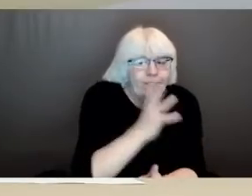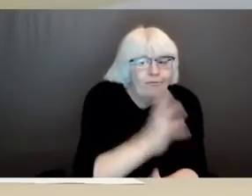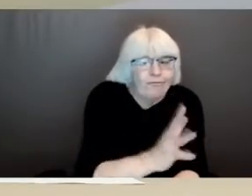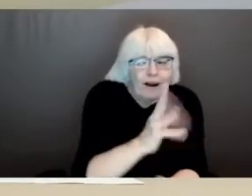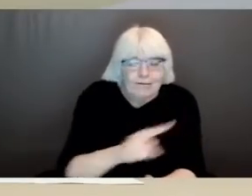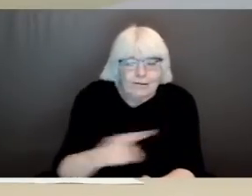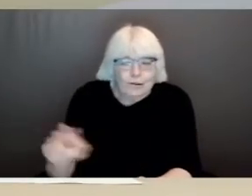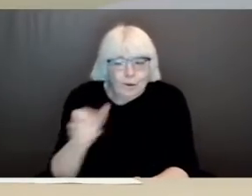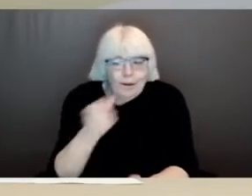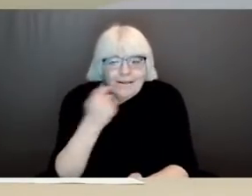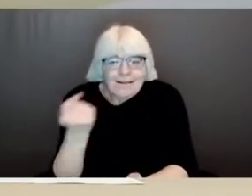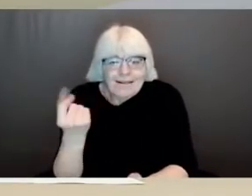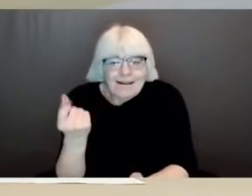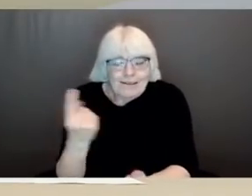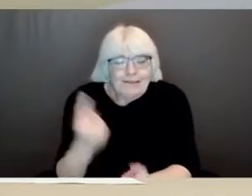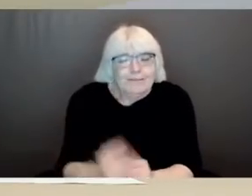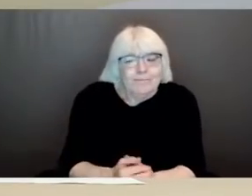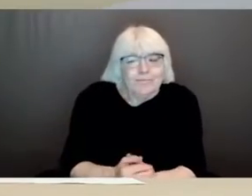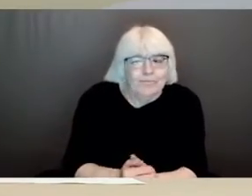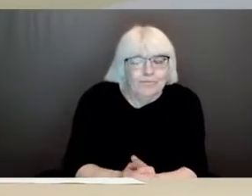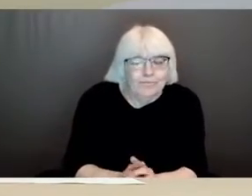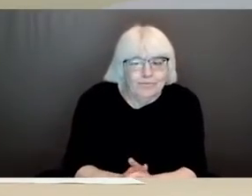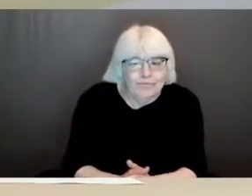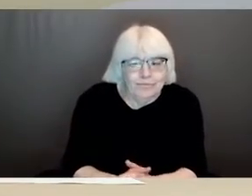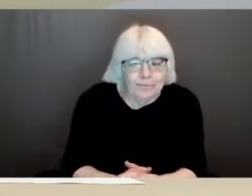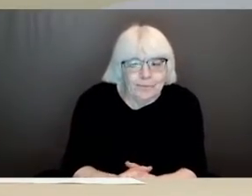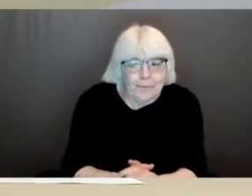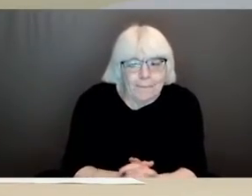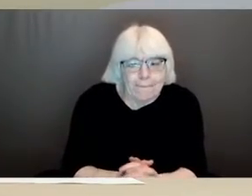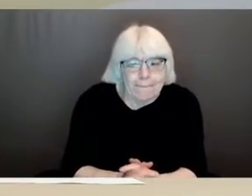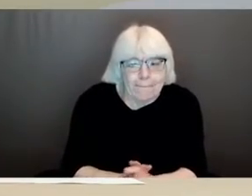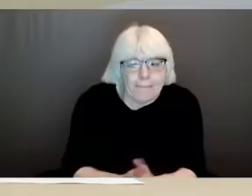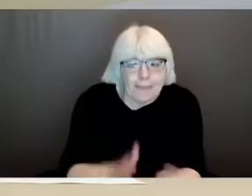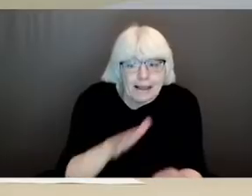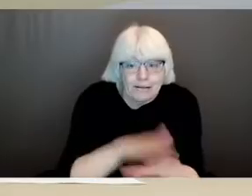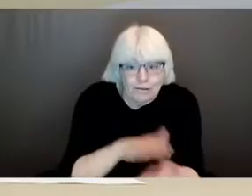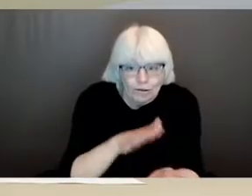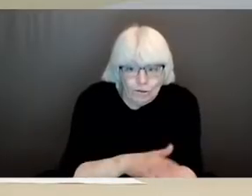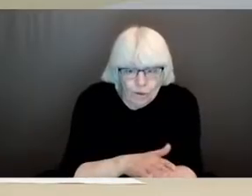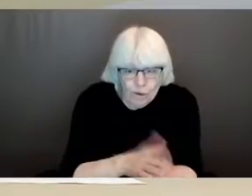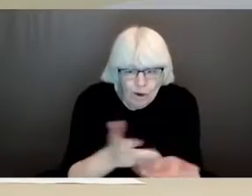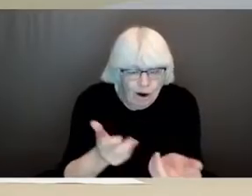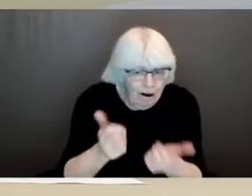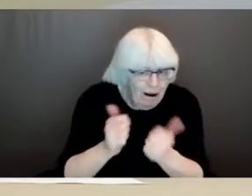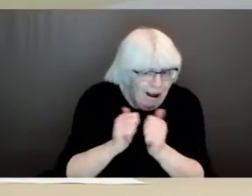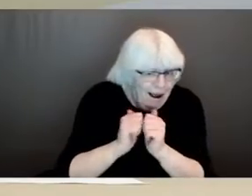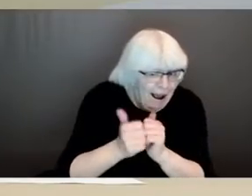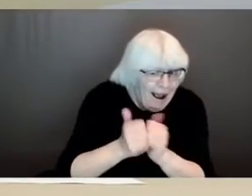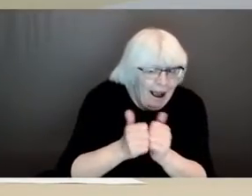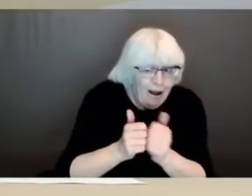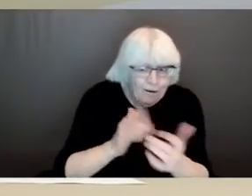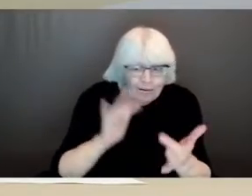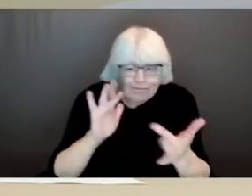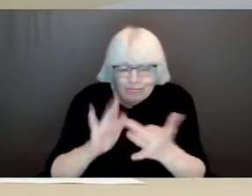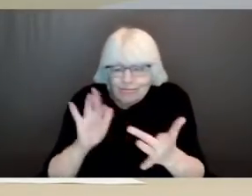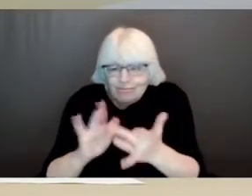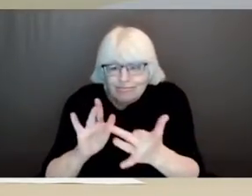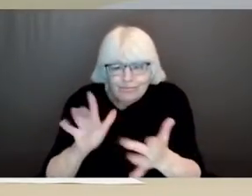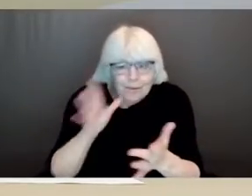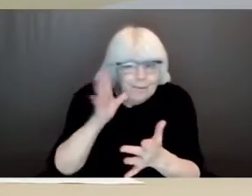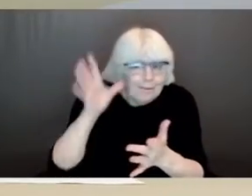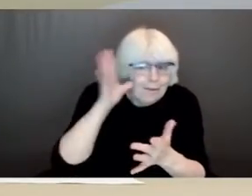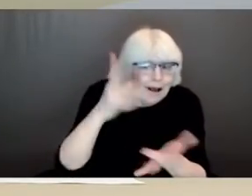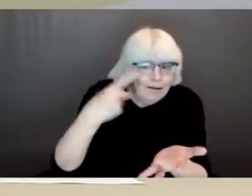how the schools might feel it would be best to reach out to parents to have that discussion. I think